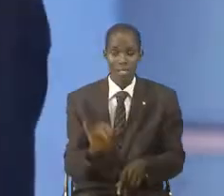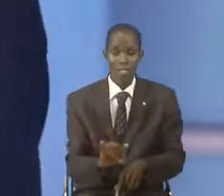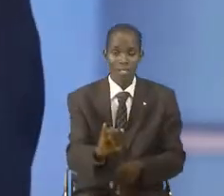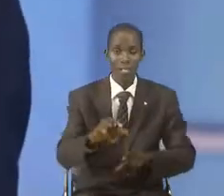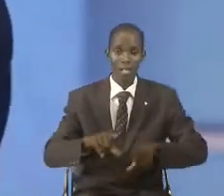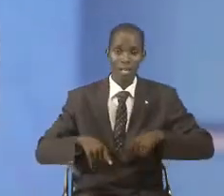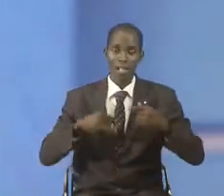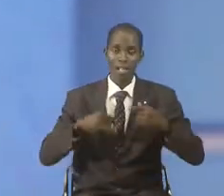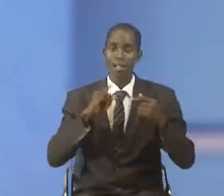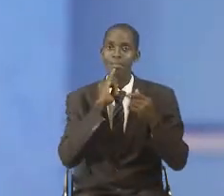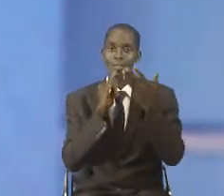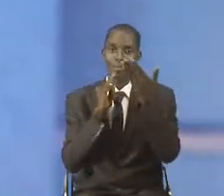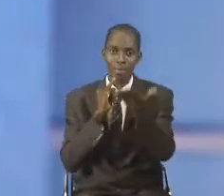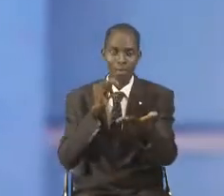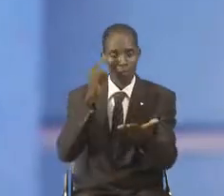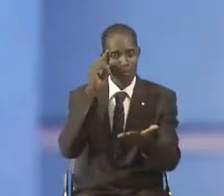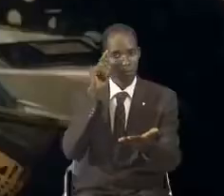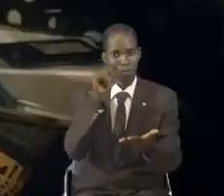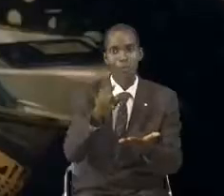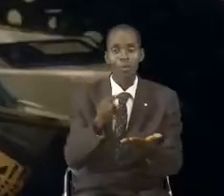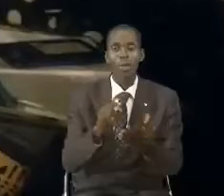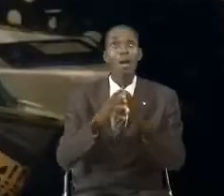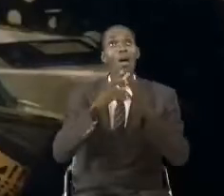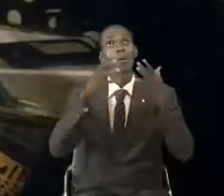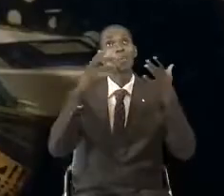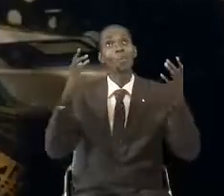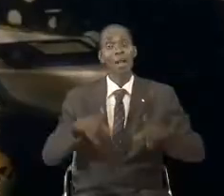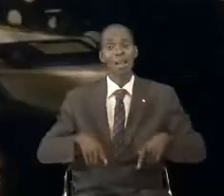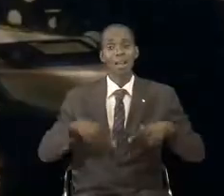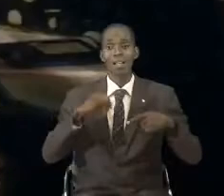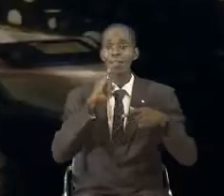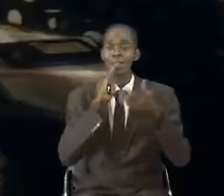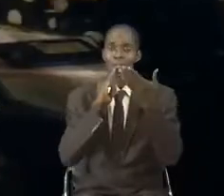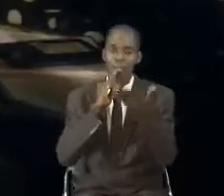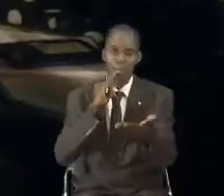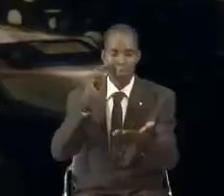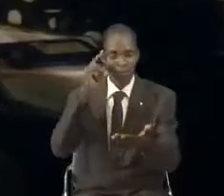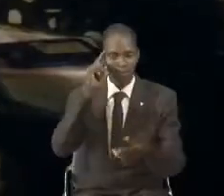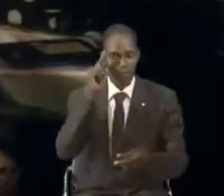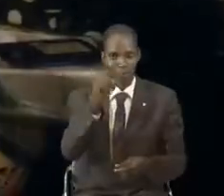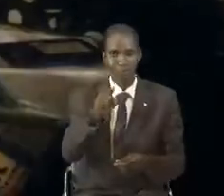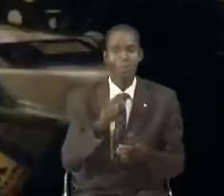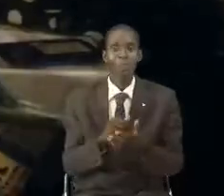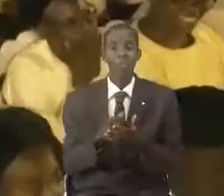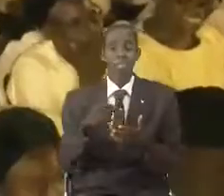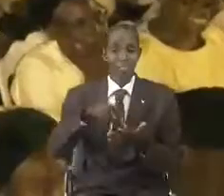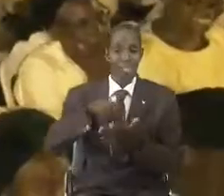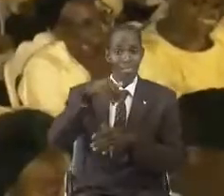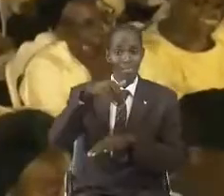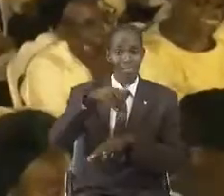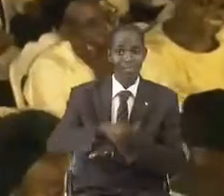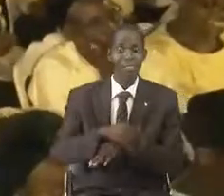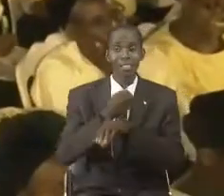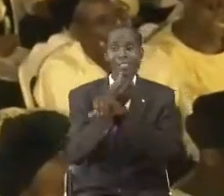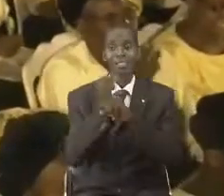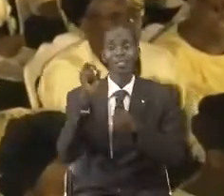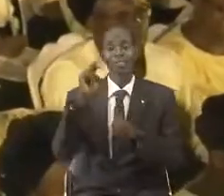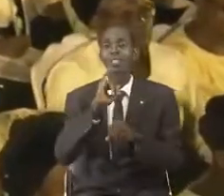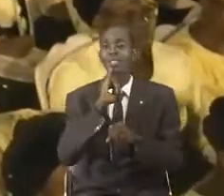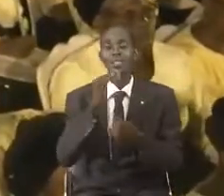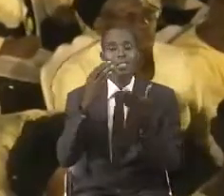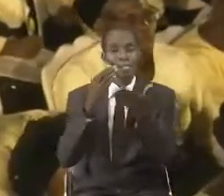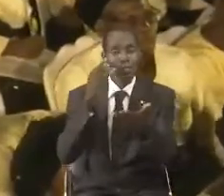is available for you. Tonight, eternal life is available for you. Tonight, abundant life